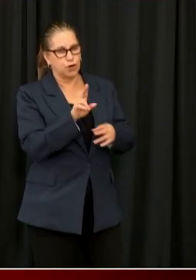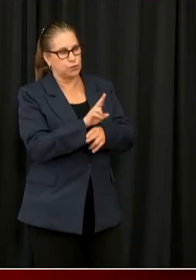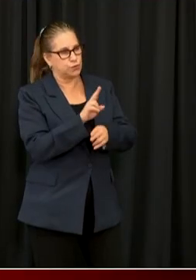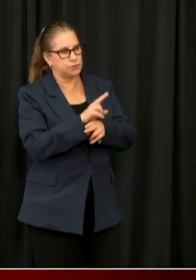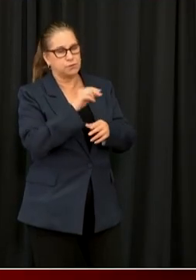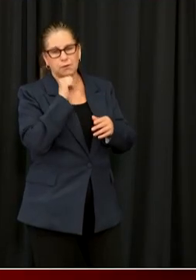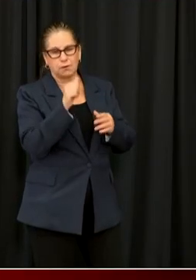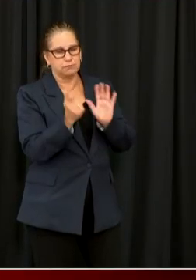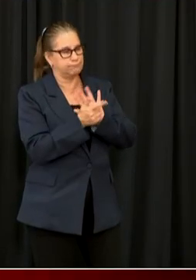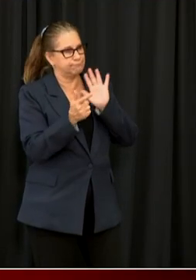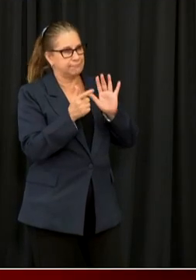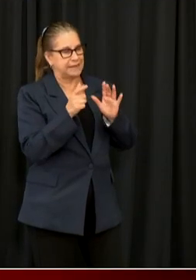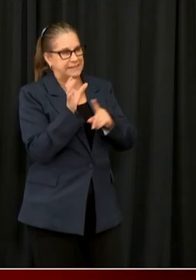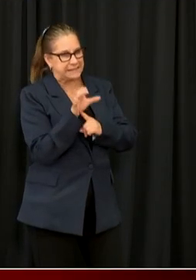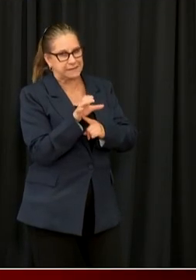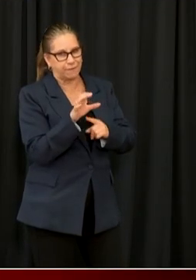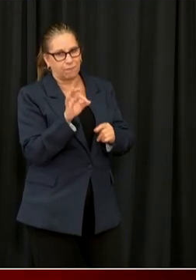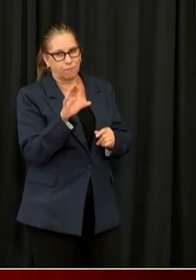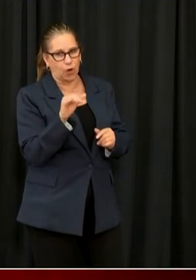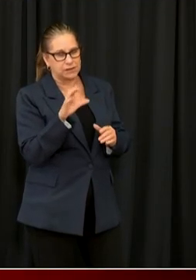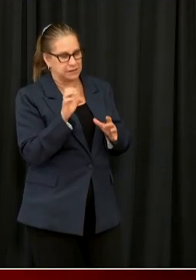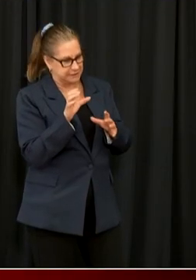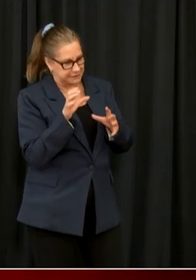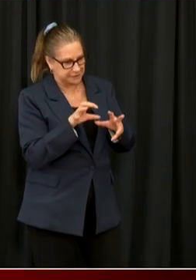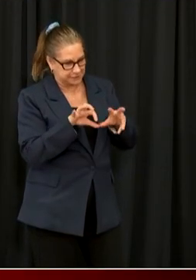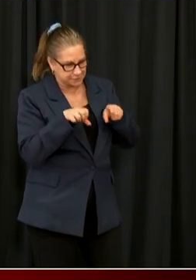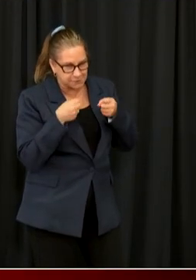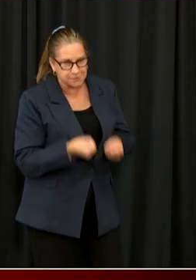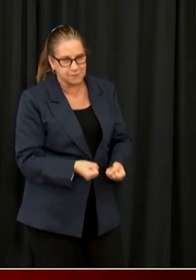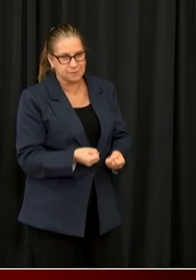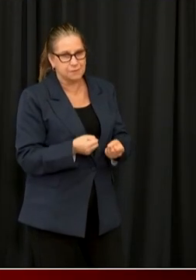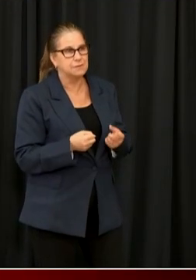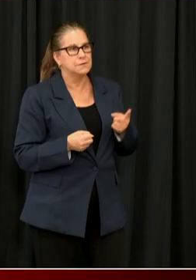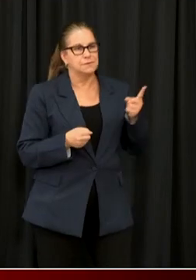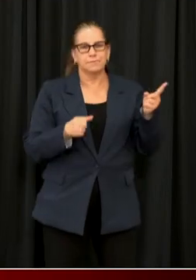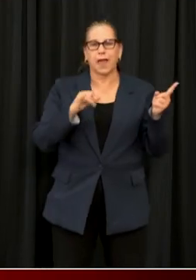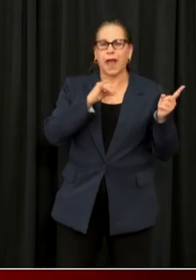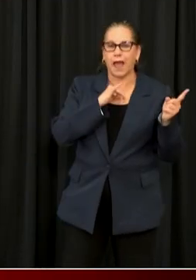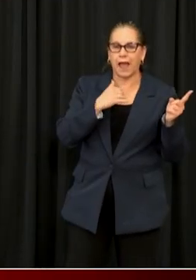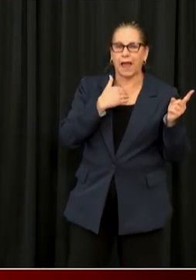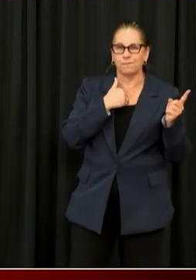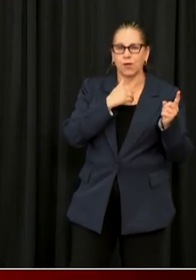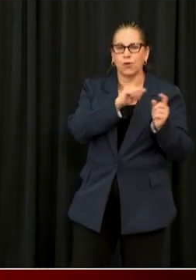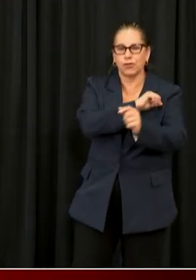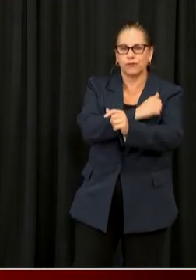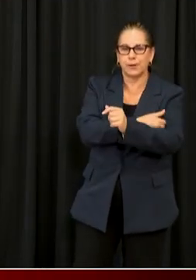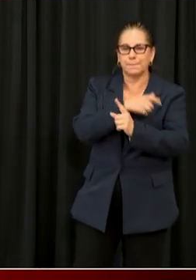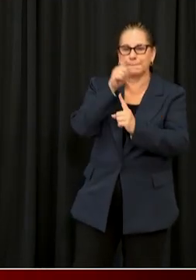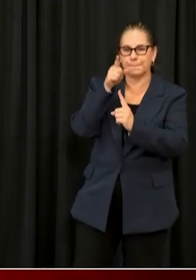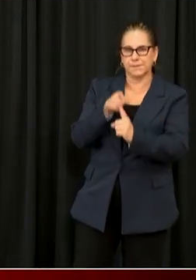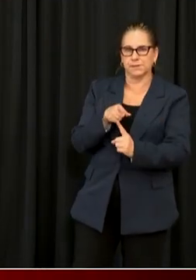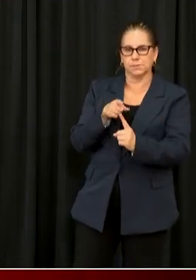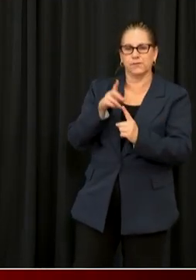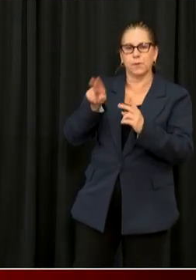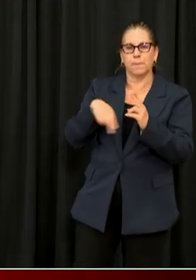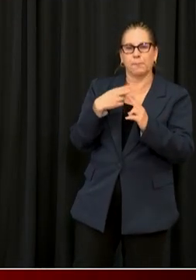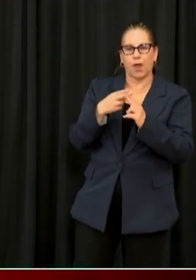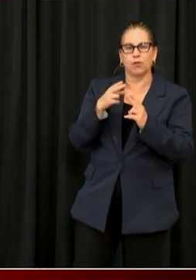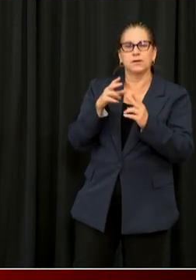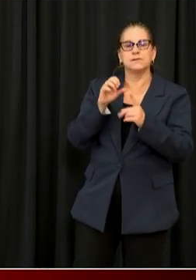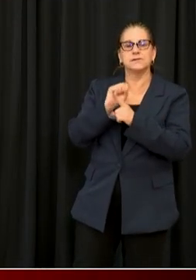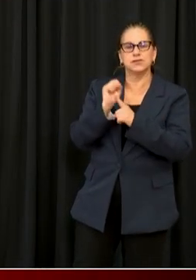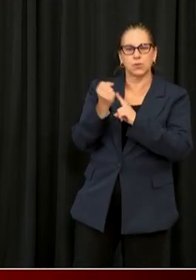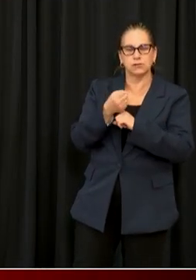the authority according to the law that's very specific about instances when body-worn camera would be